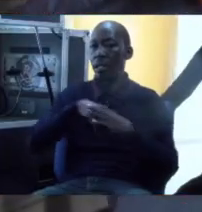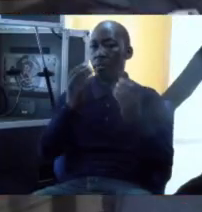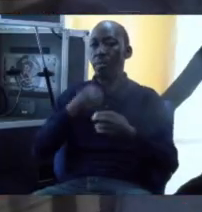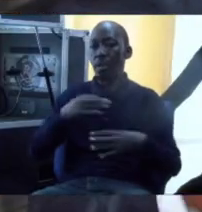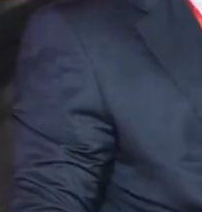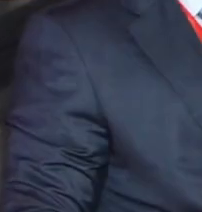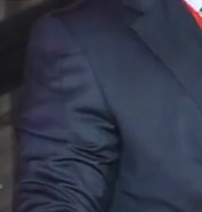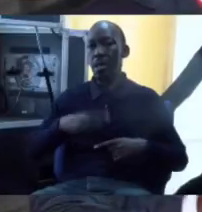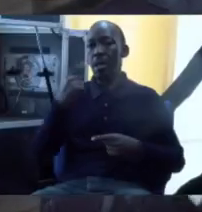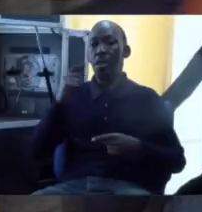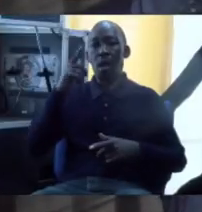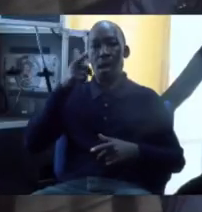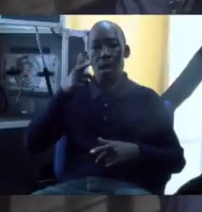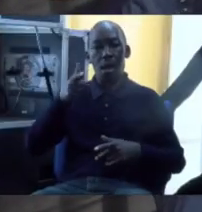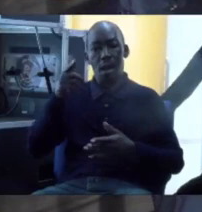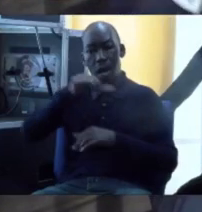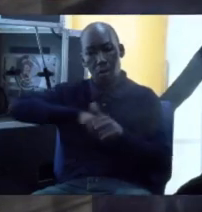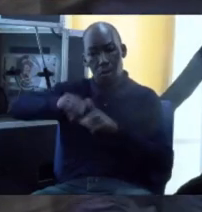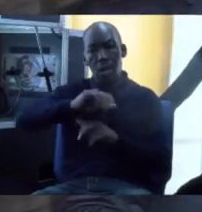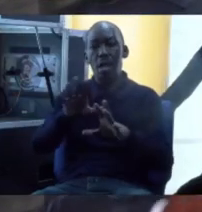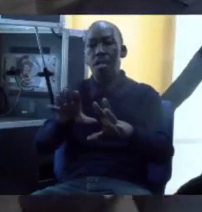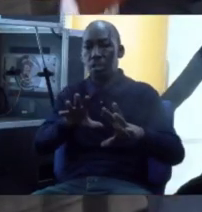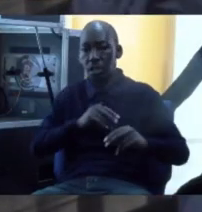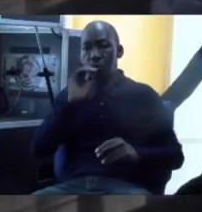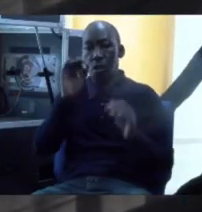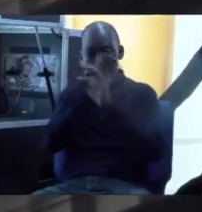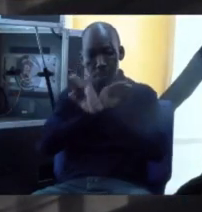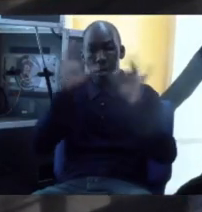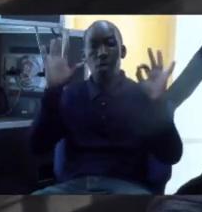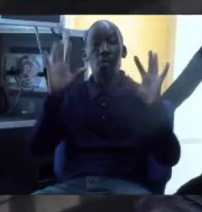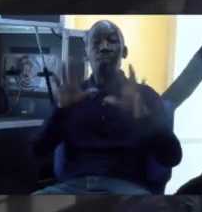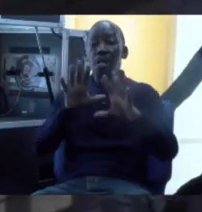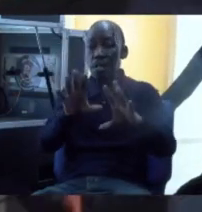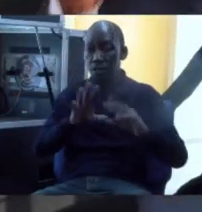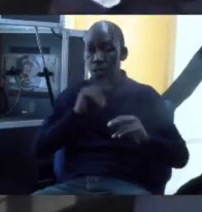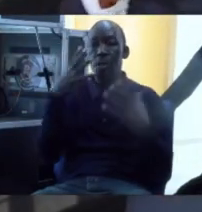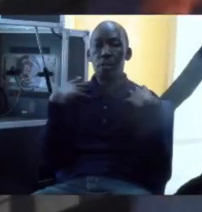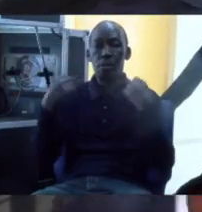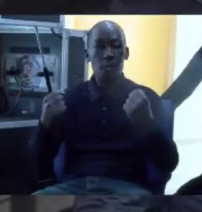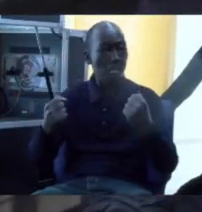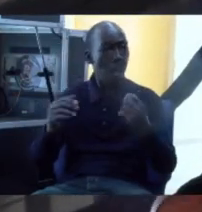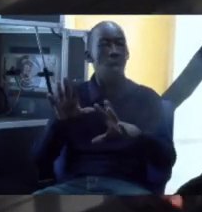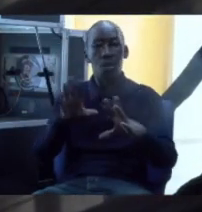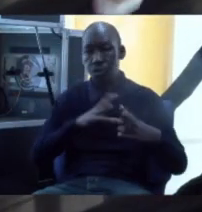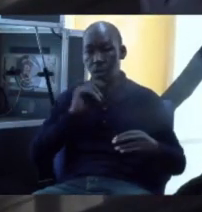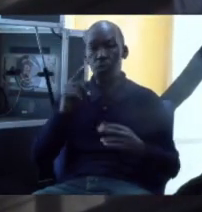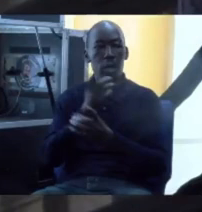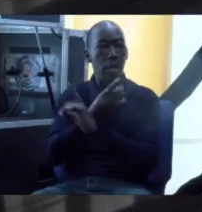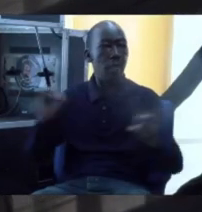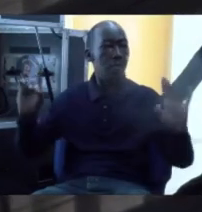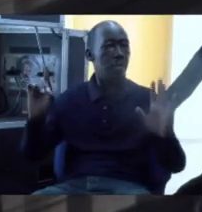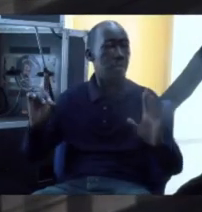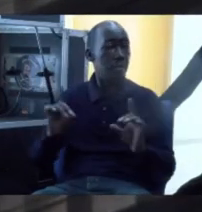by the anointing that I carry, kwa upako receive your miracle, pokea mjibu wako, receive your healing, pokea uponyaji receive wako, your deliverance.